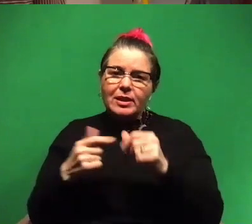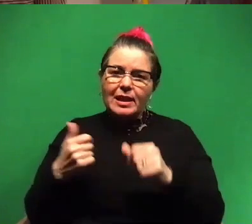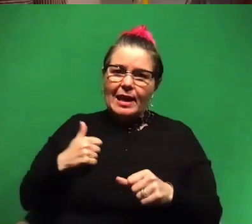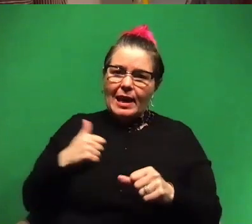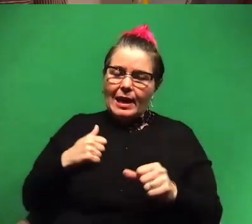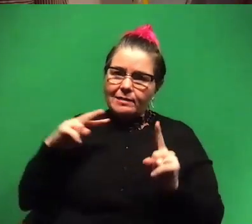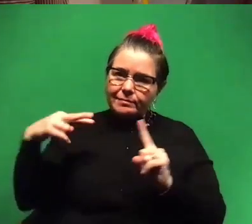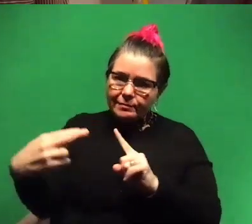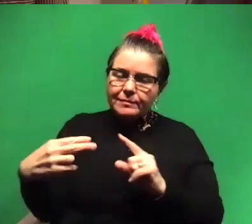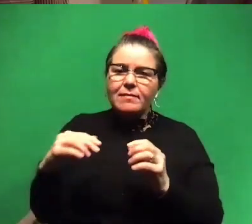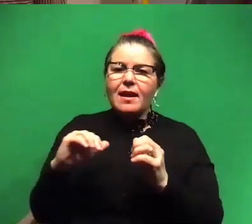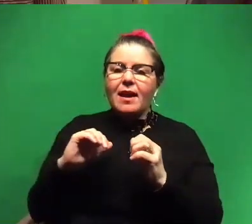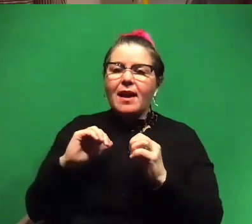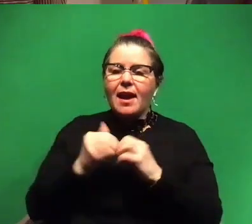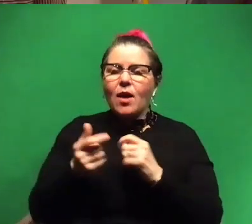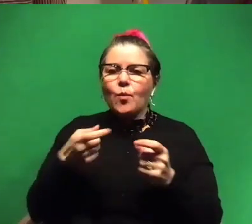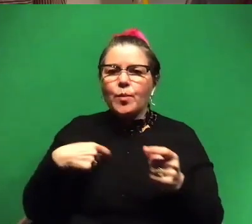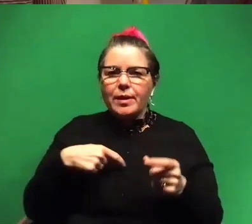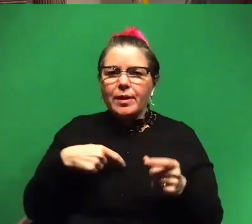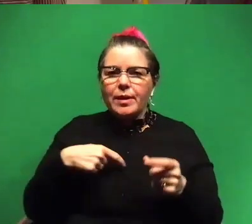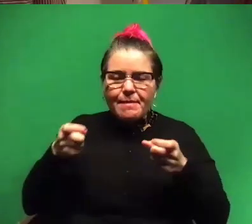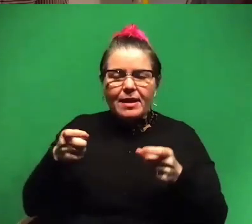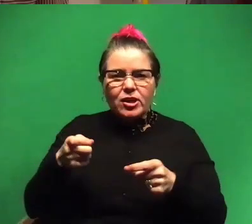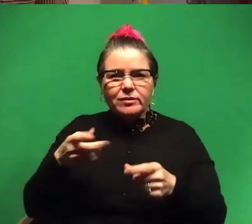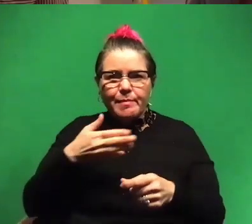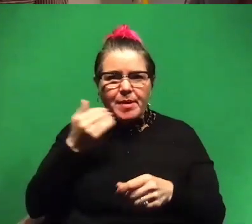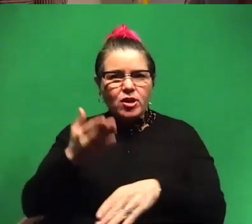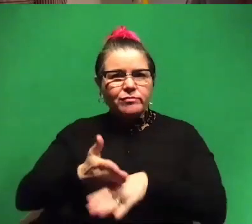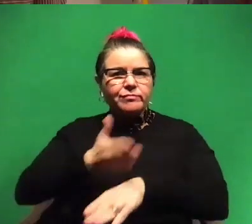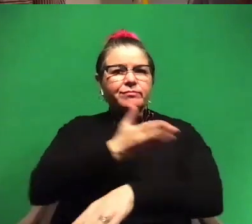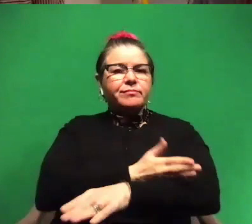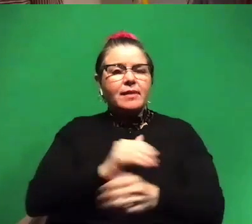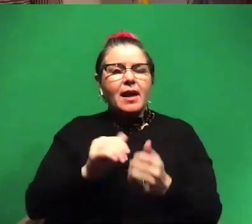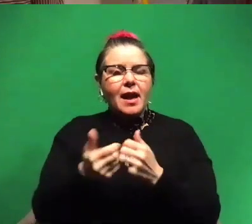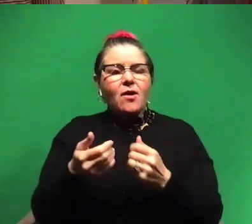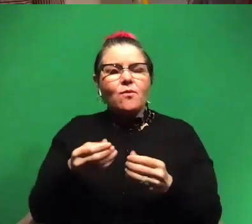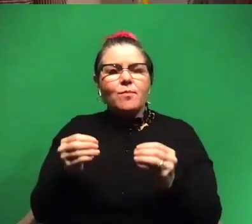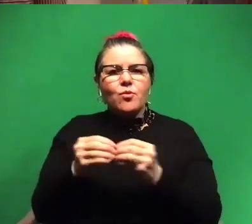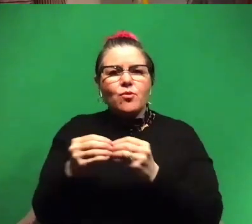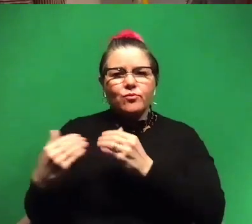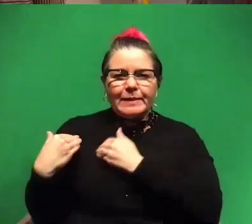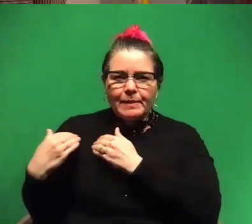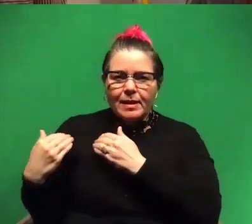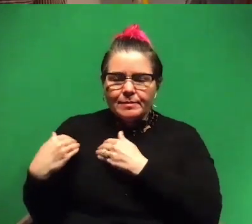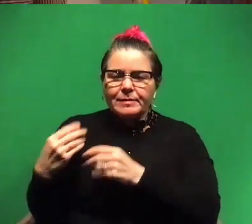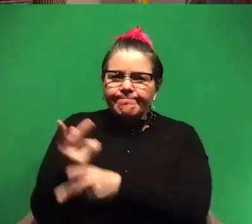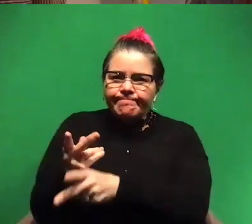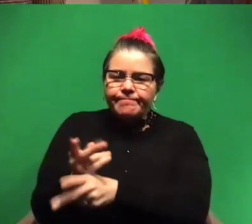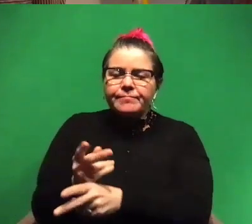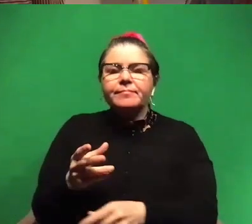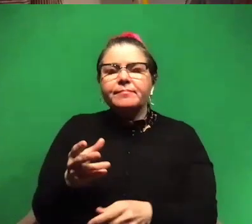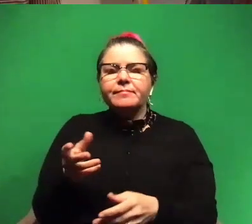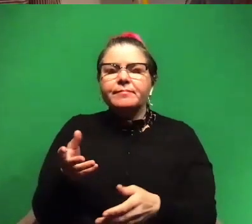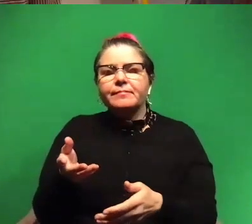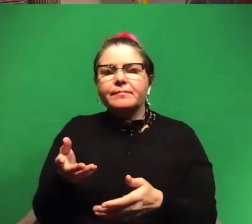out how we can manage it better, and how we can do it more responsibly, and also how we can take care of